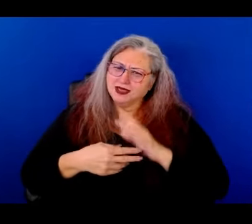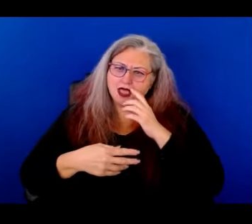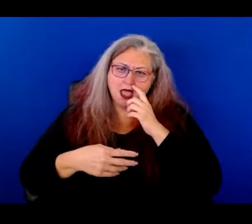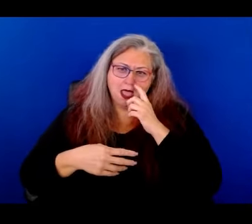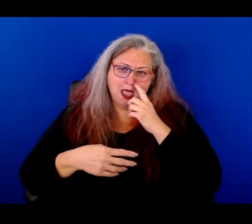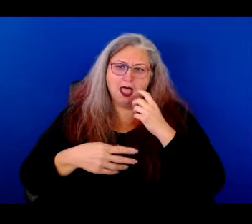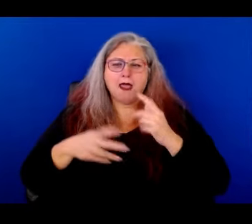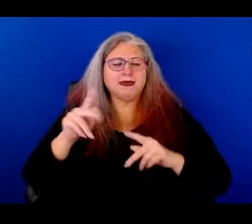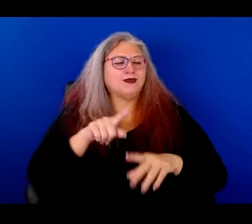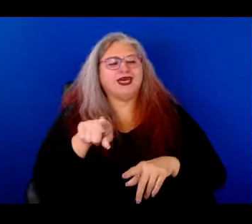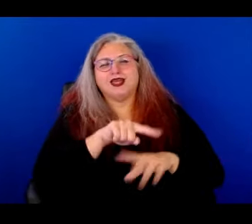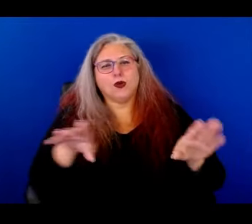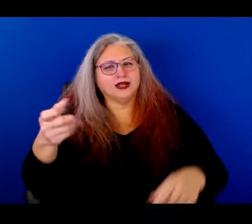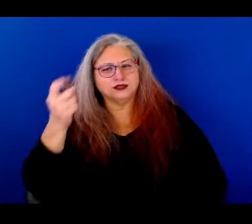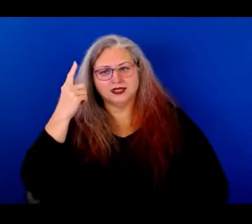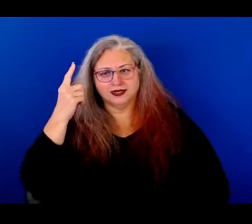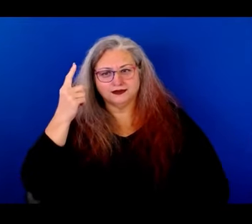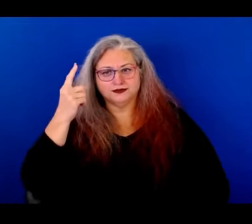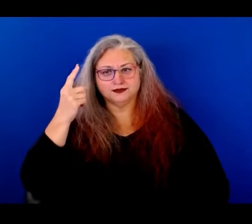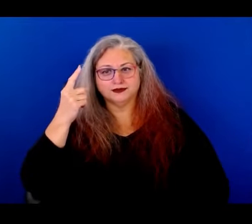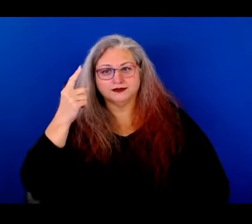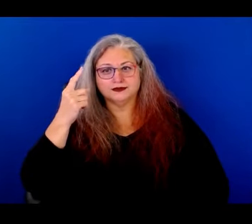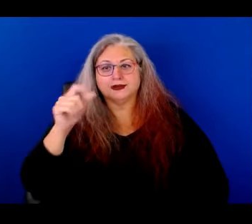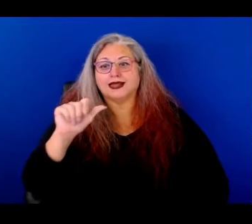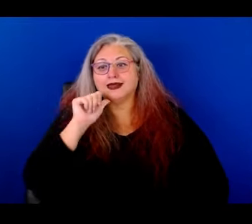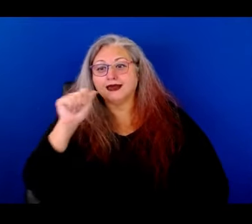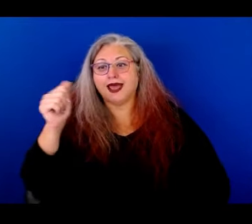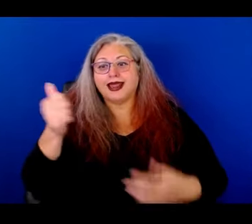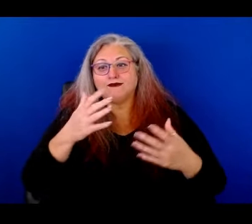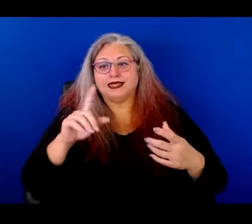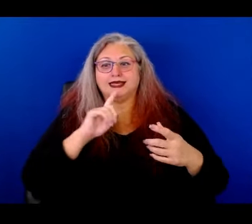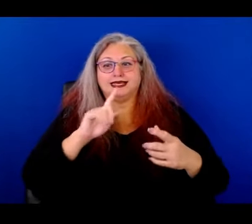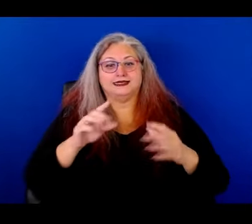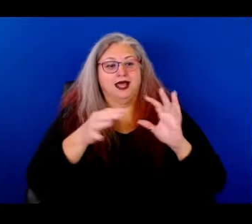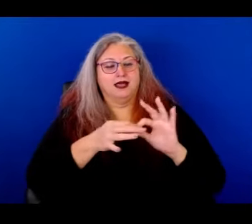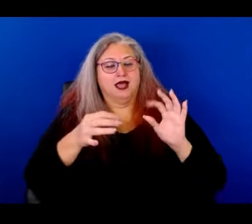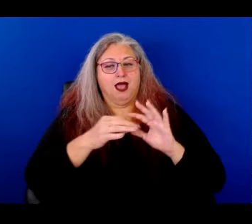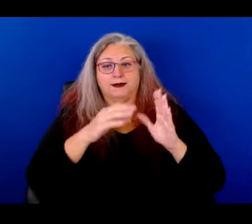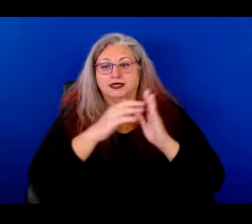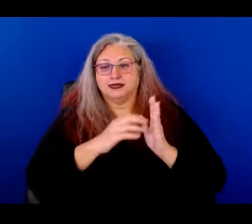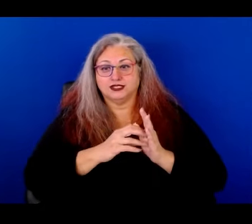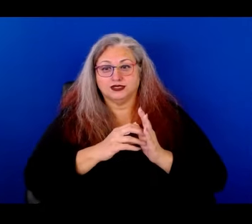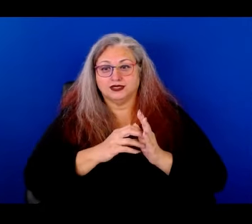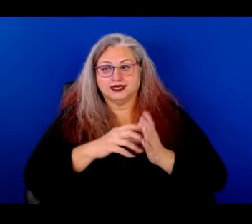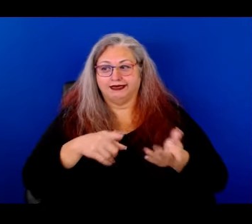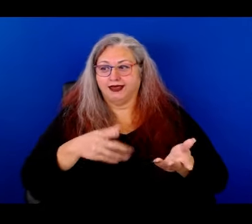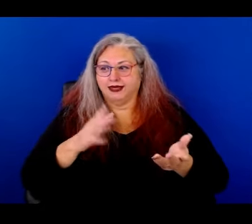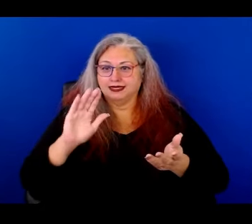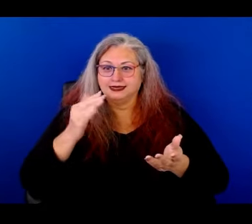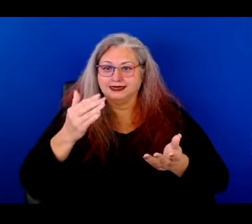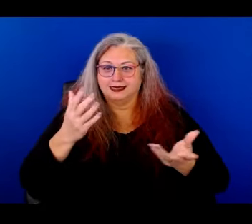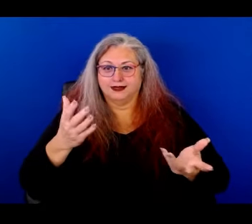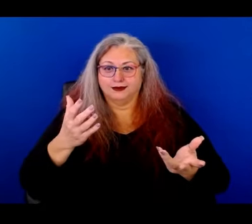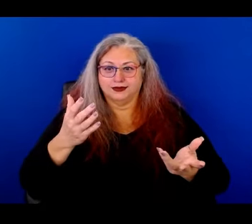Like, yeah. People don't understand that not everything is a comment section, that things like